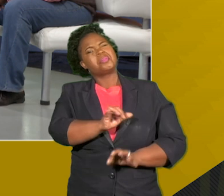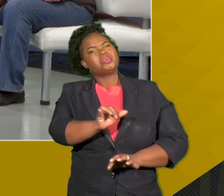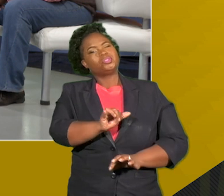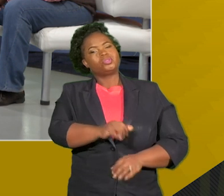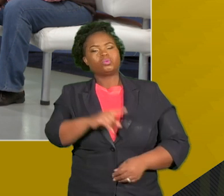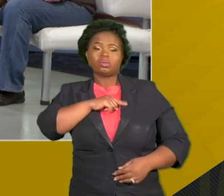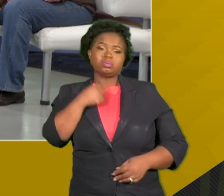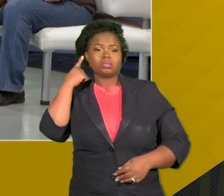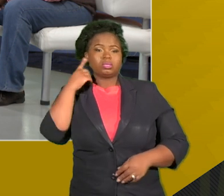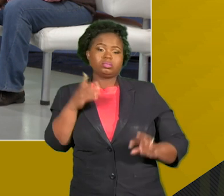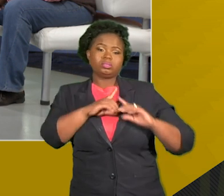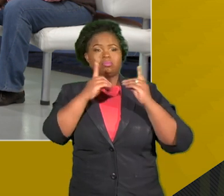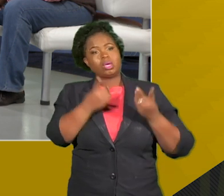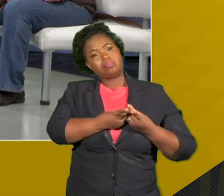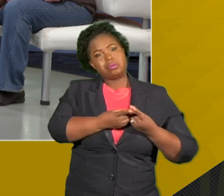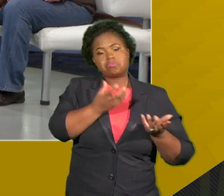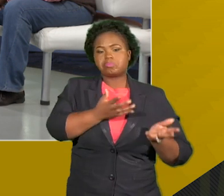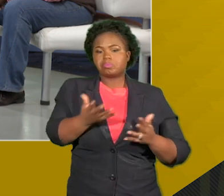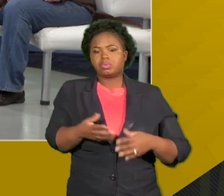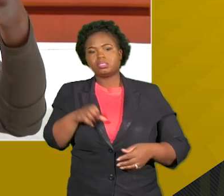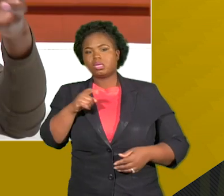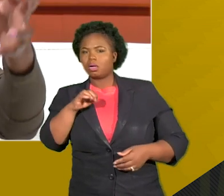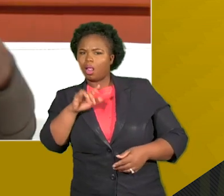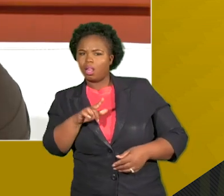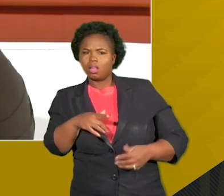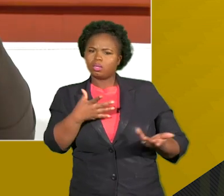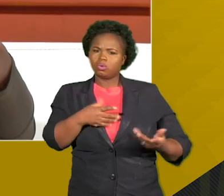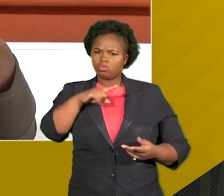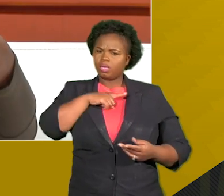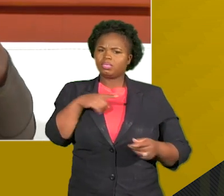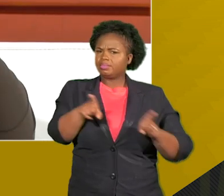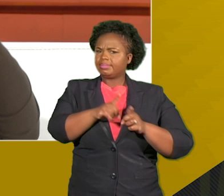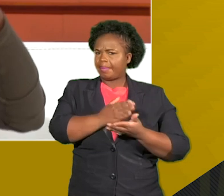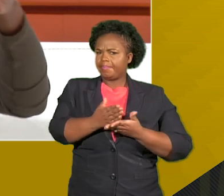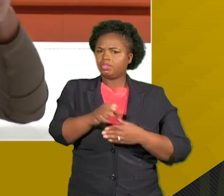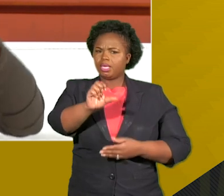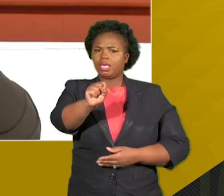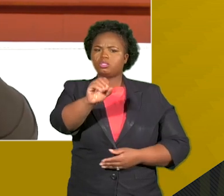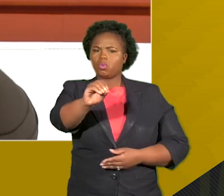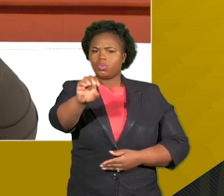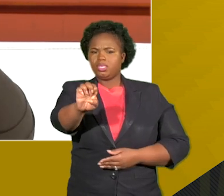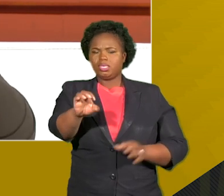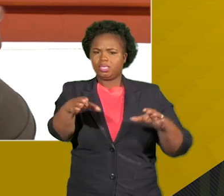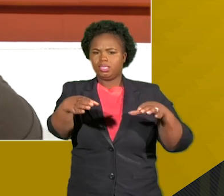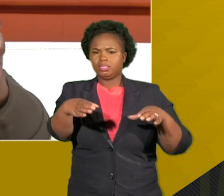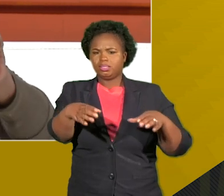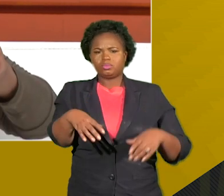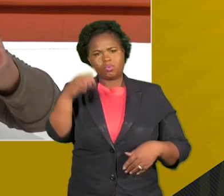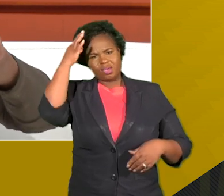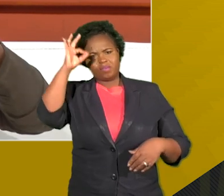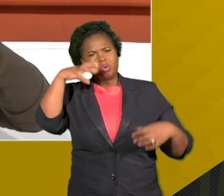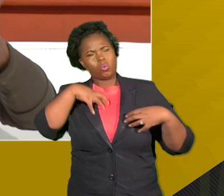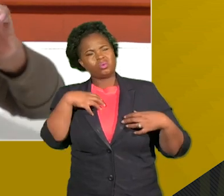ke nagana bo department of ing, bo central, which are the state owned agencies. Yes. So ngicela ungiphe mara ama example ay two.